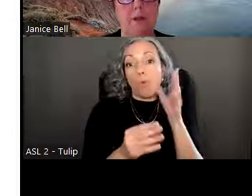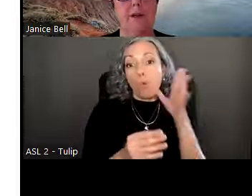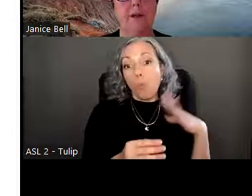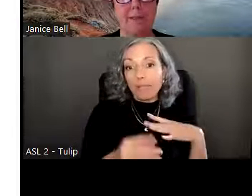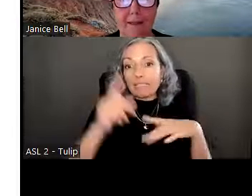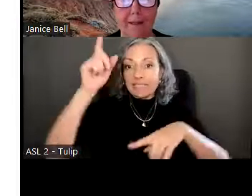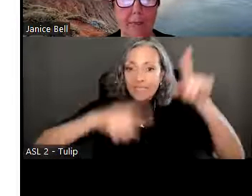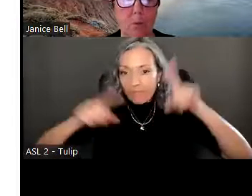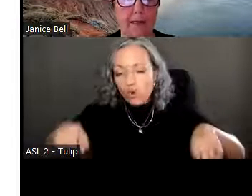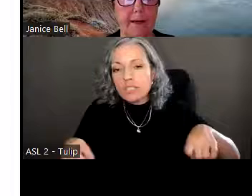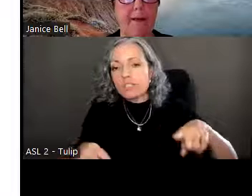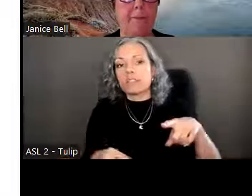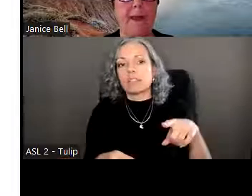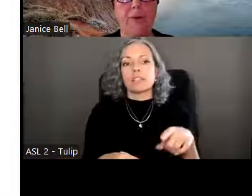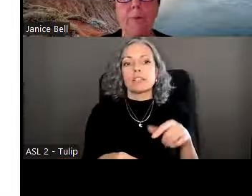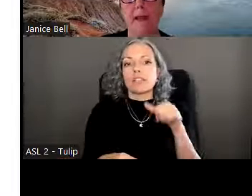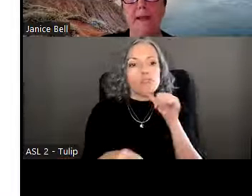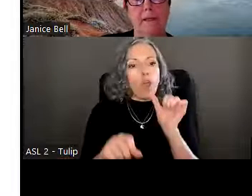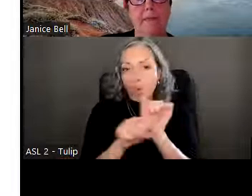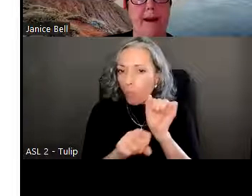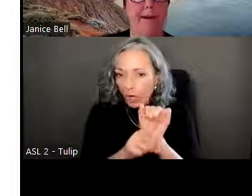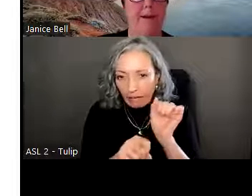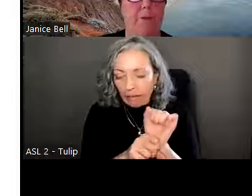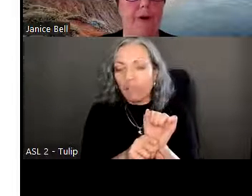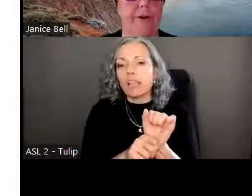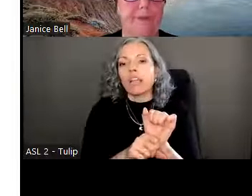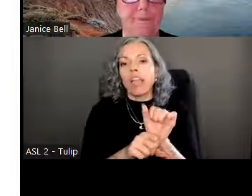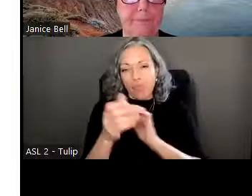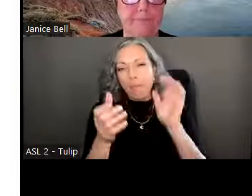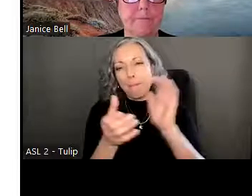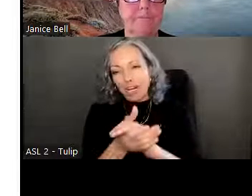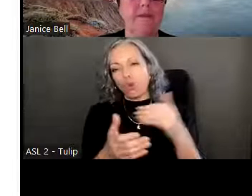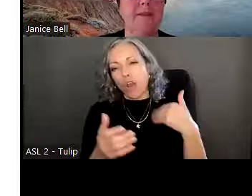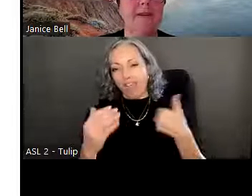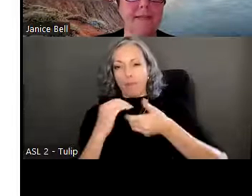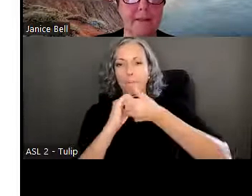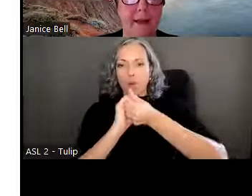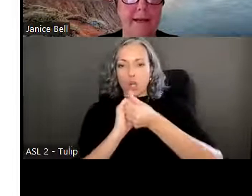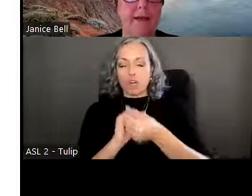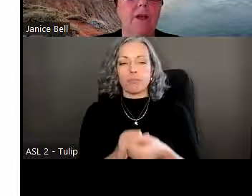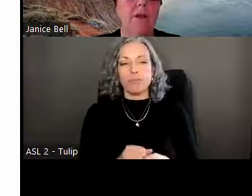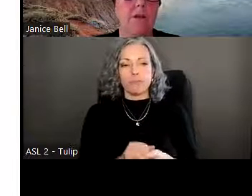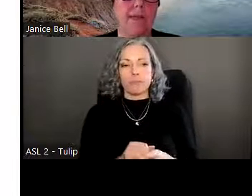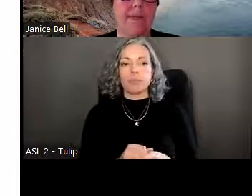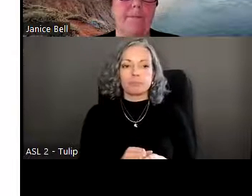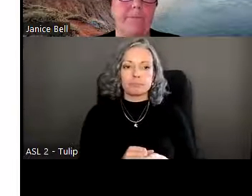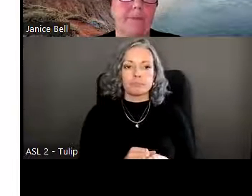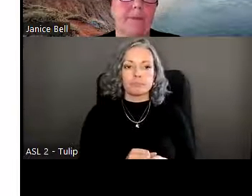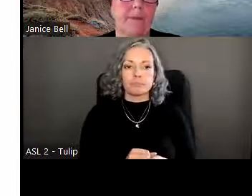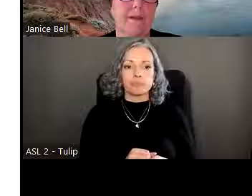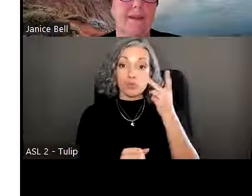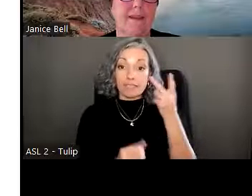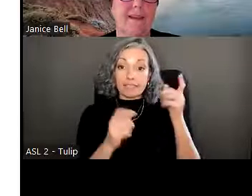diverse. They're less likely to be working, and they're more likely to be married or partnered. In the next slide, you see,